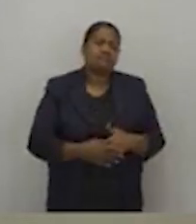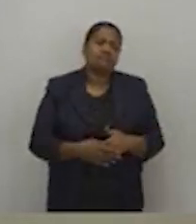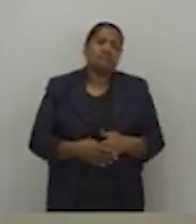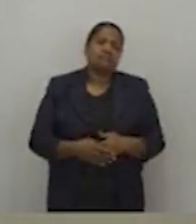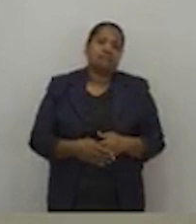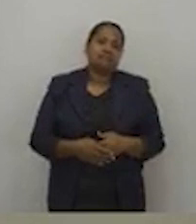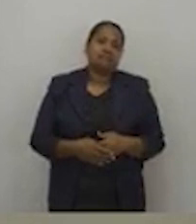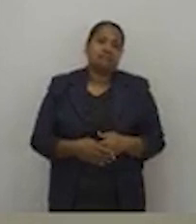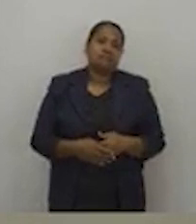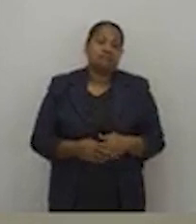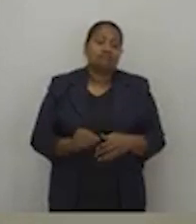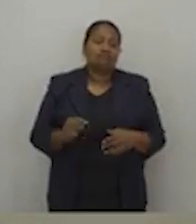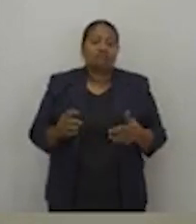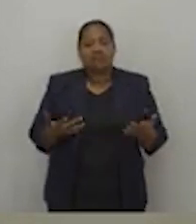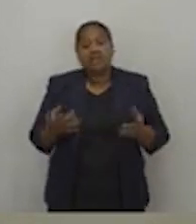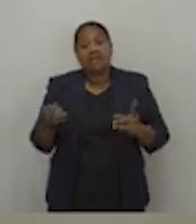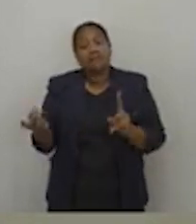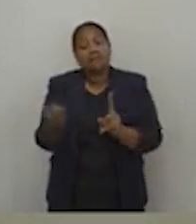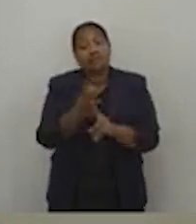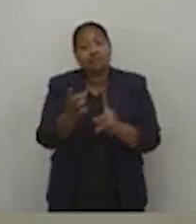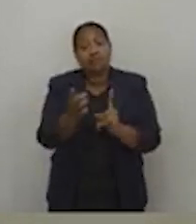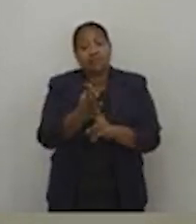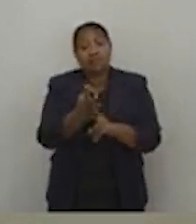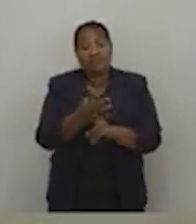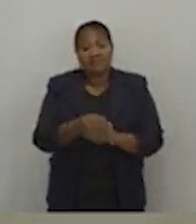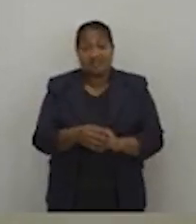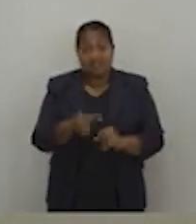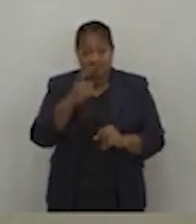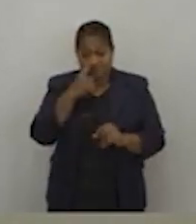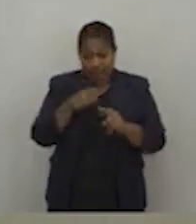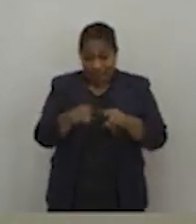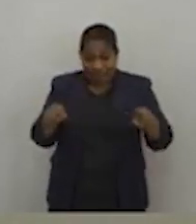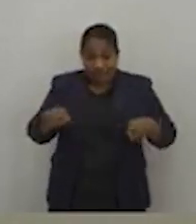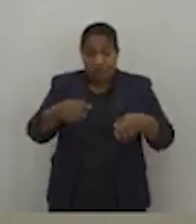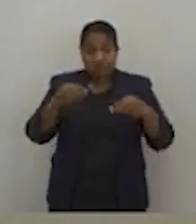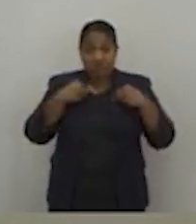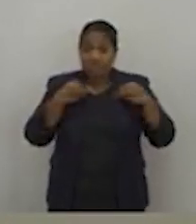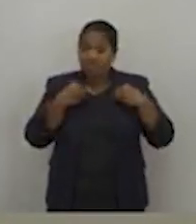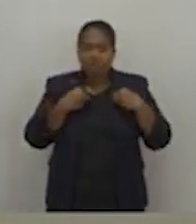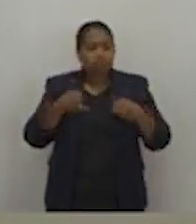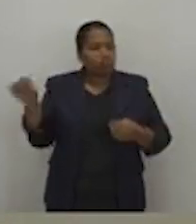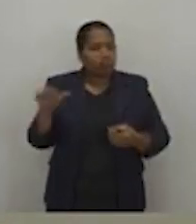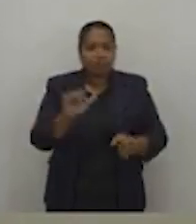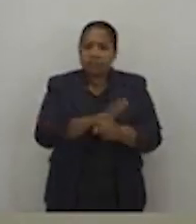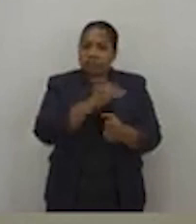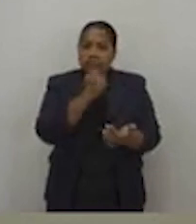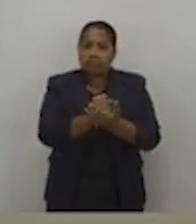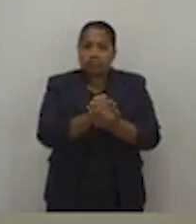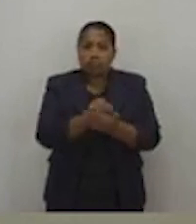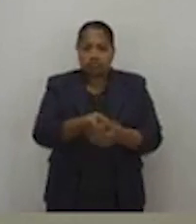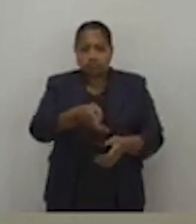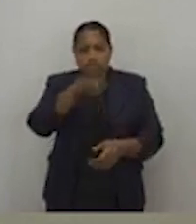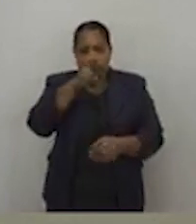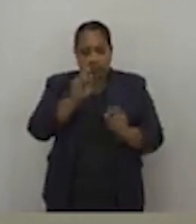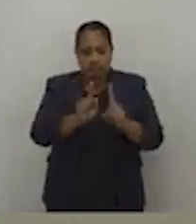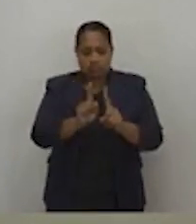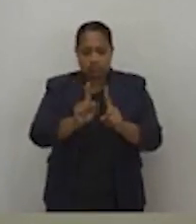However, it is vital that vendors and businesses ensure strict physical distancing before opening their